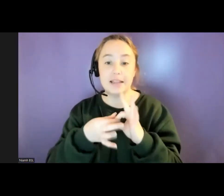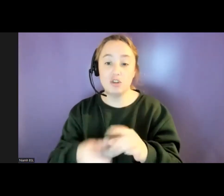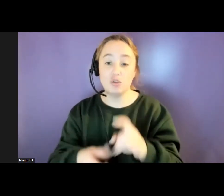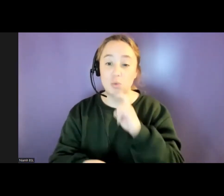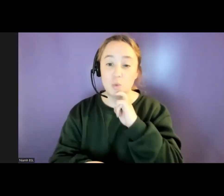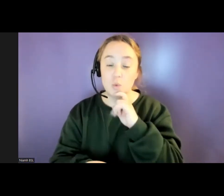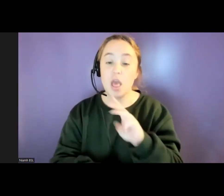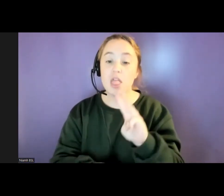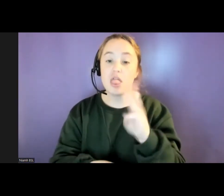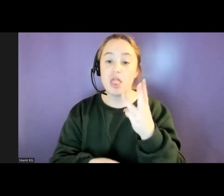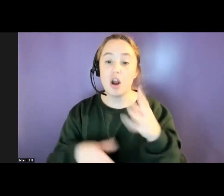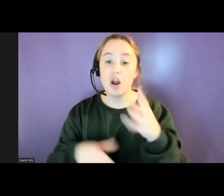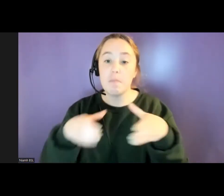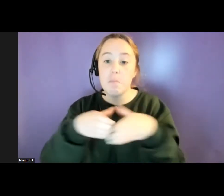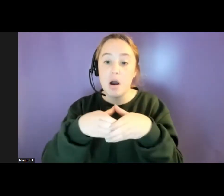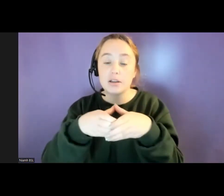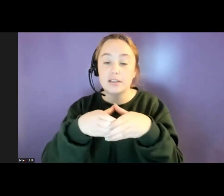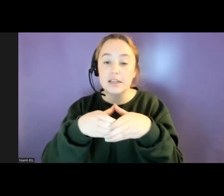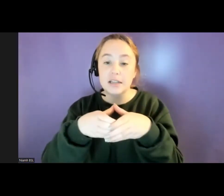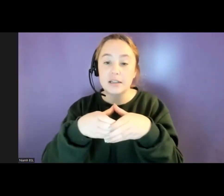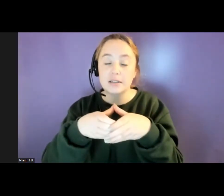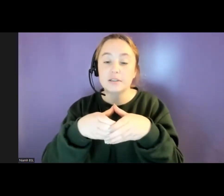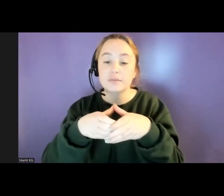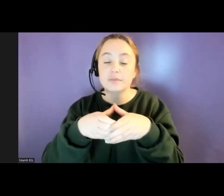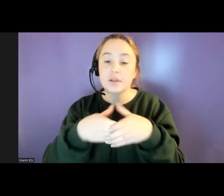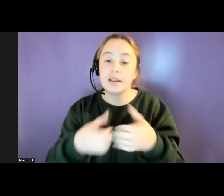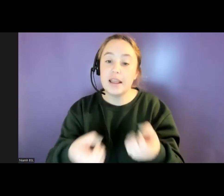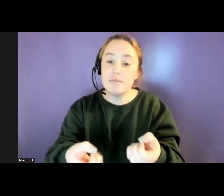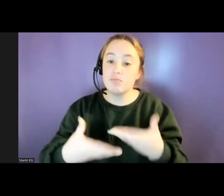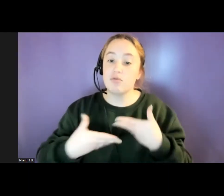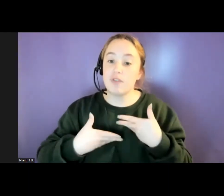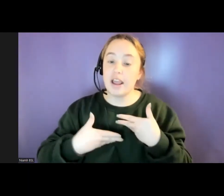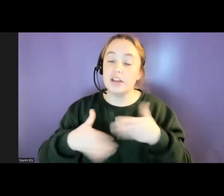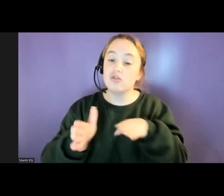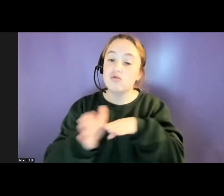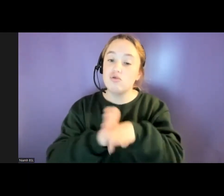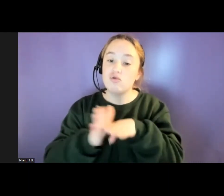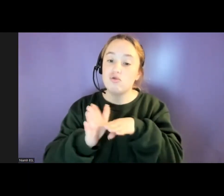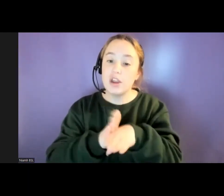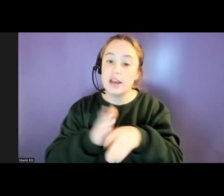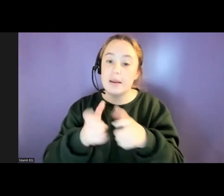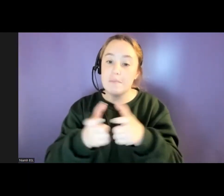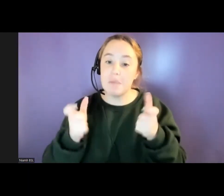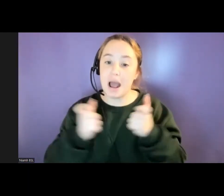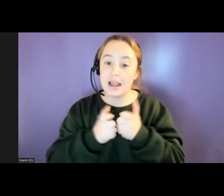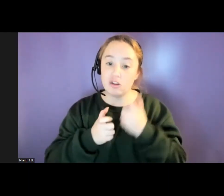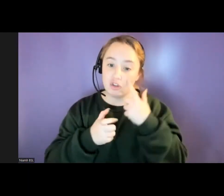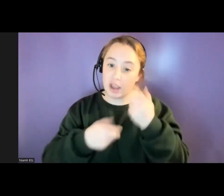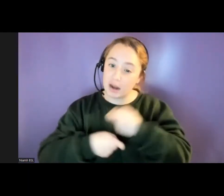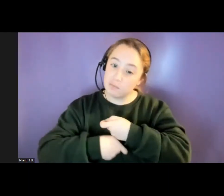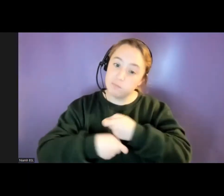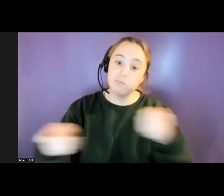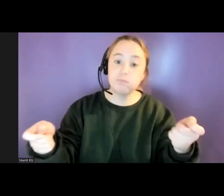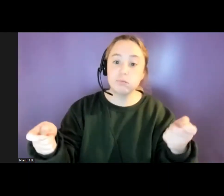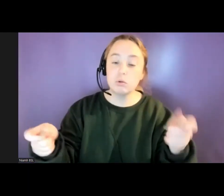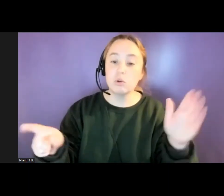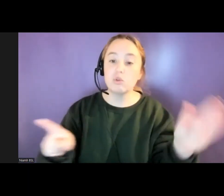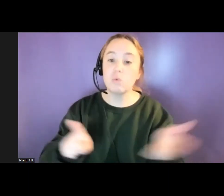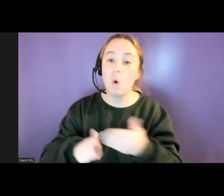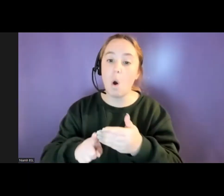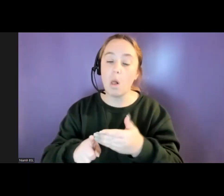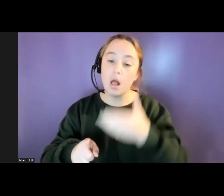party to provide us with a training package that can be rolled out to all of our customer facing